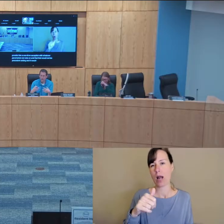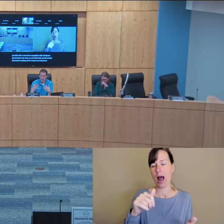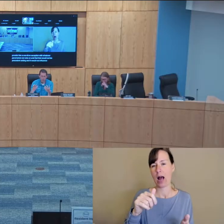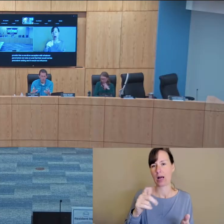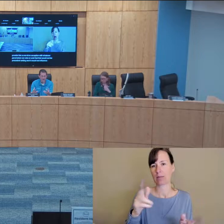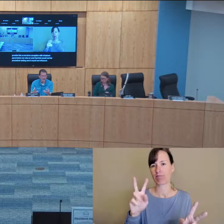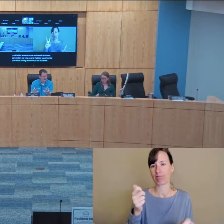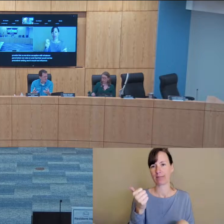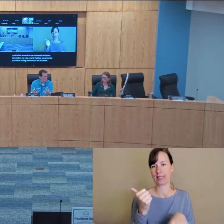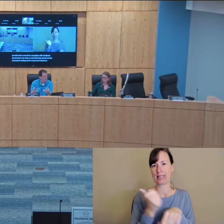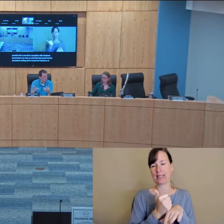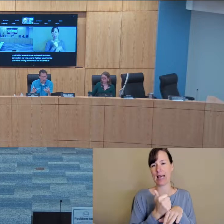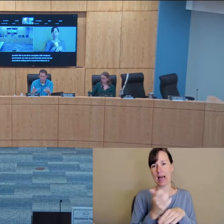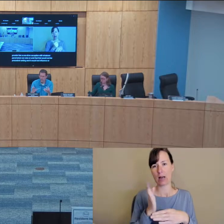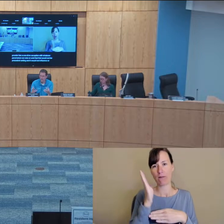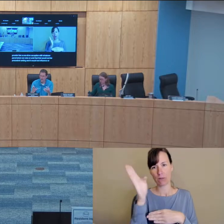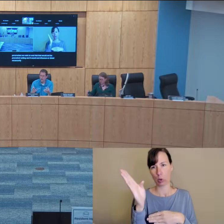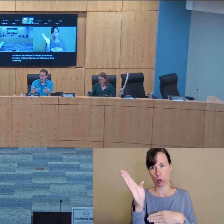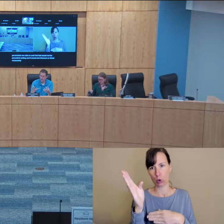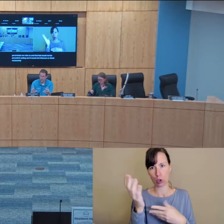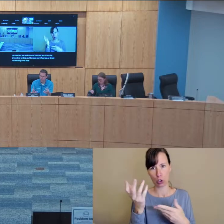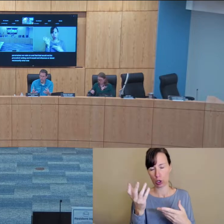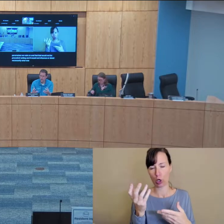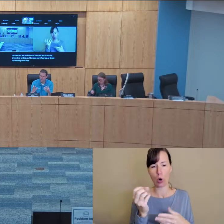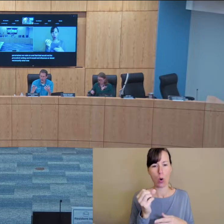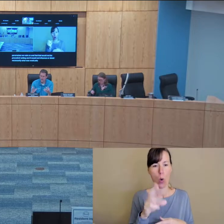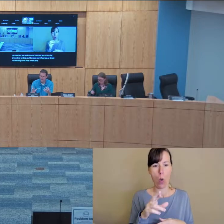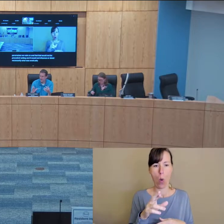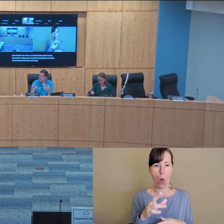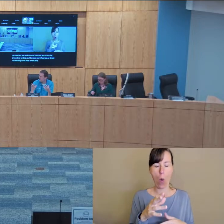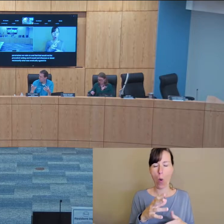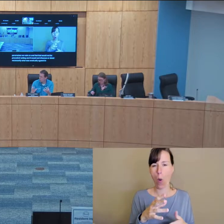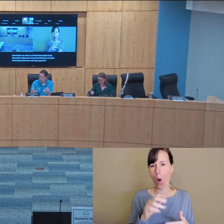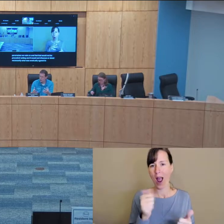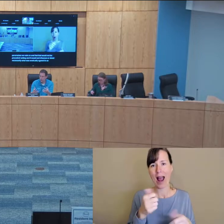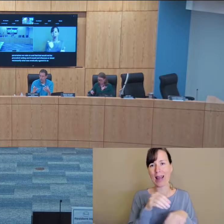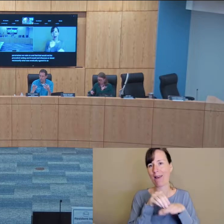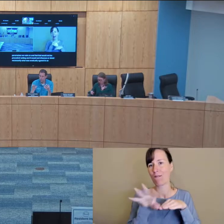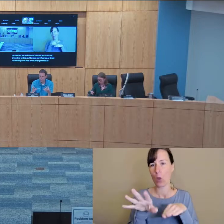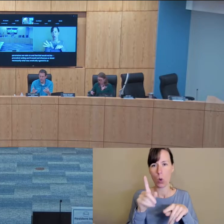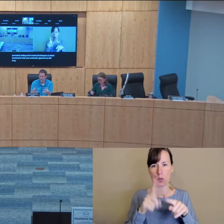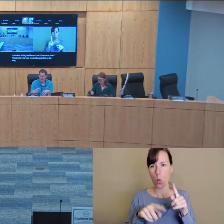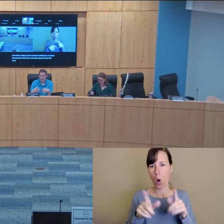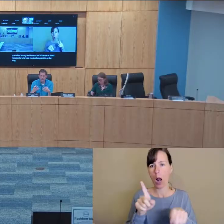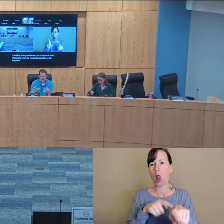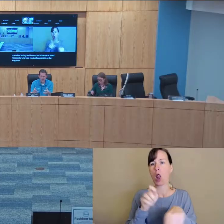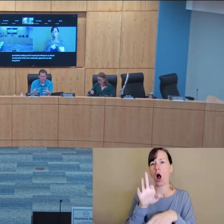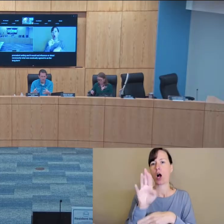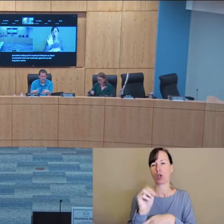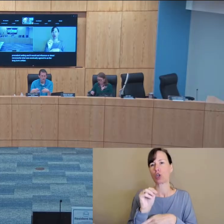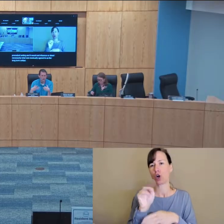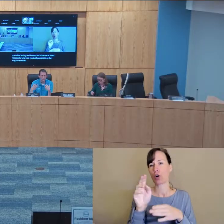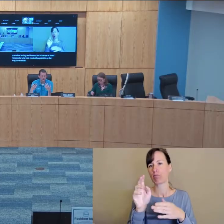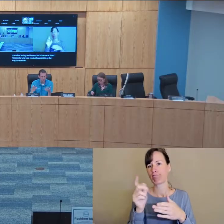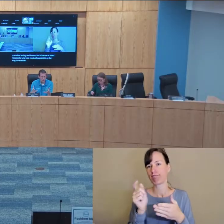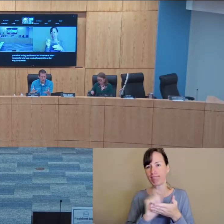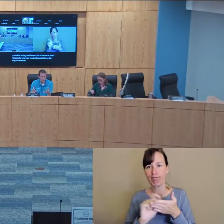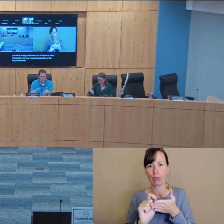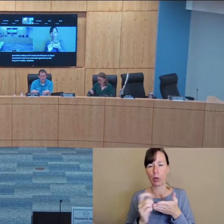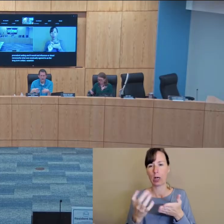influence or direct necessarily what was eventually agreed to as the long-term written,